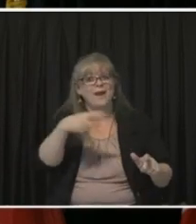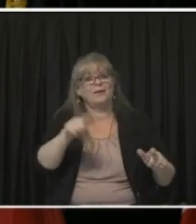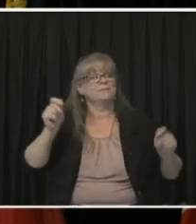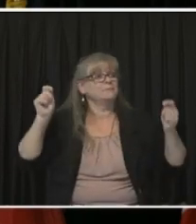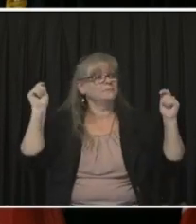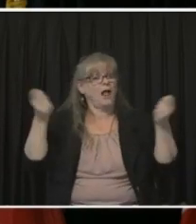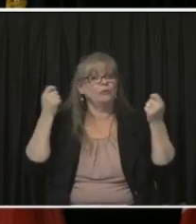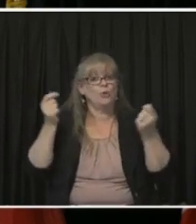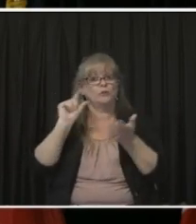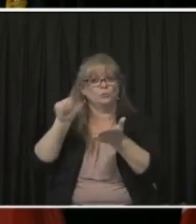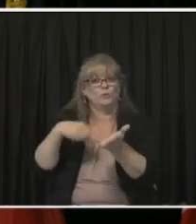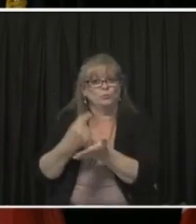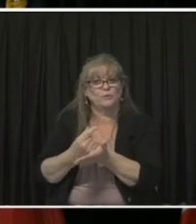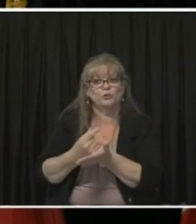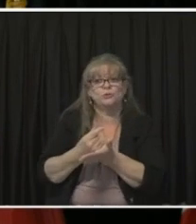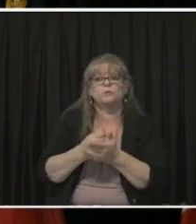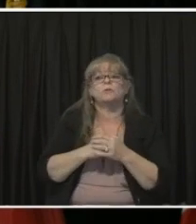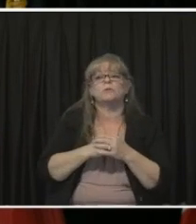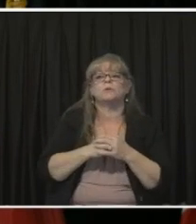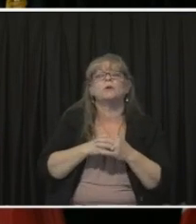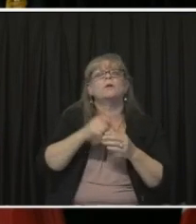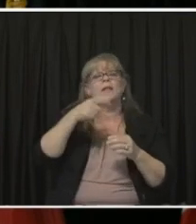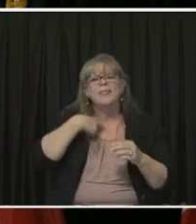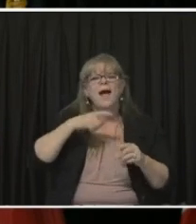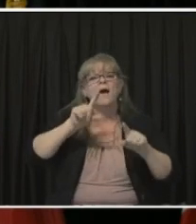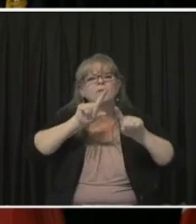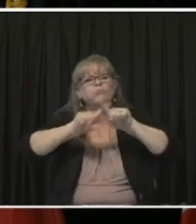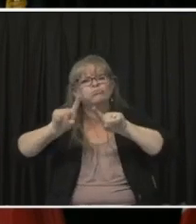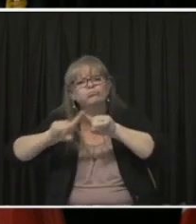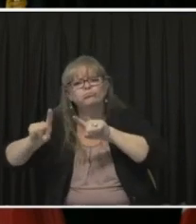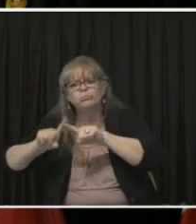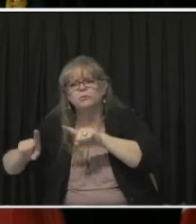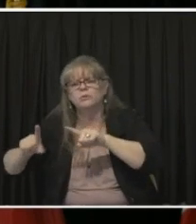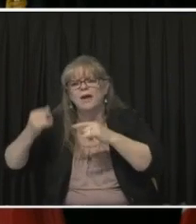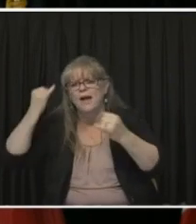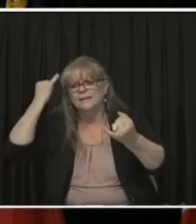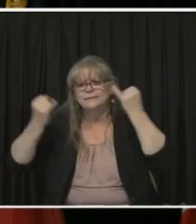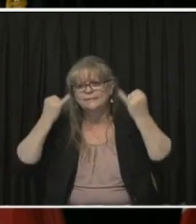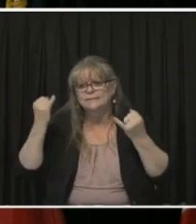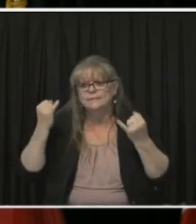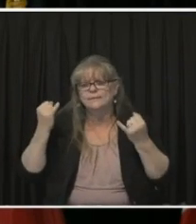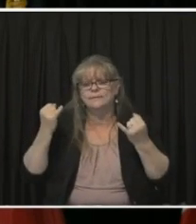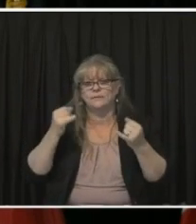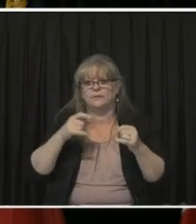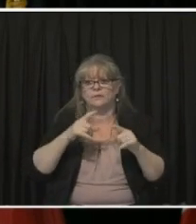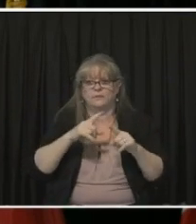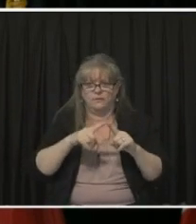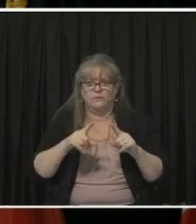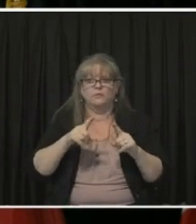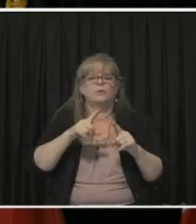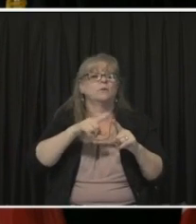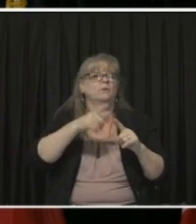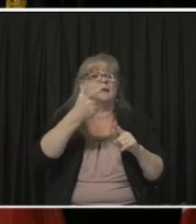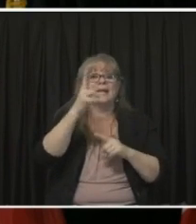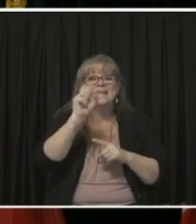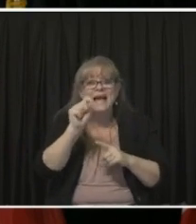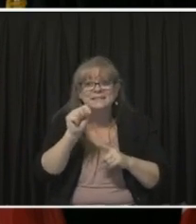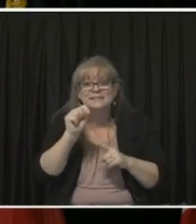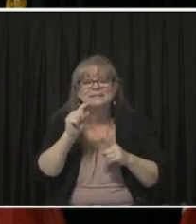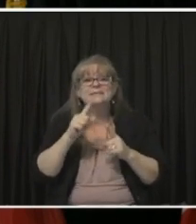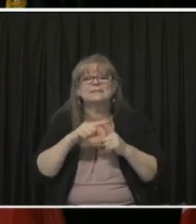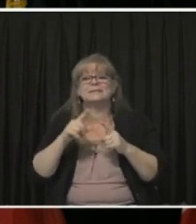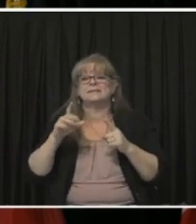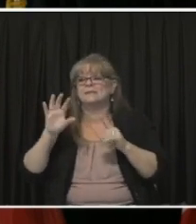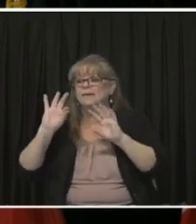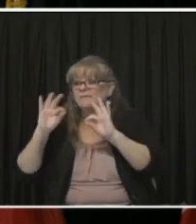a limited in-person ceremony without guests and attendees that honors the students in that way. I think